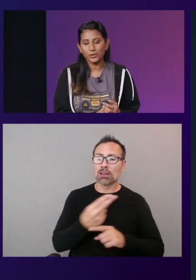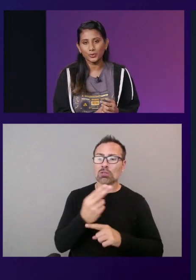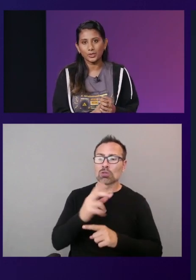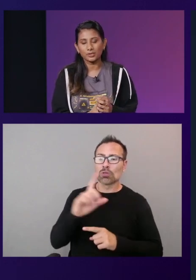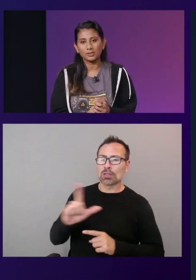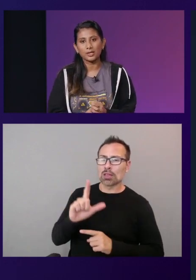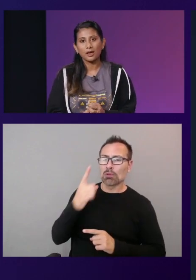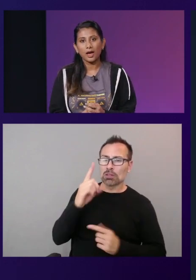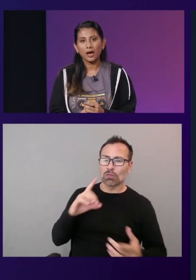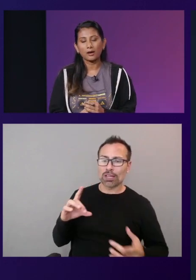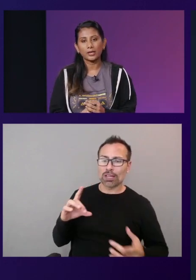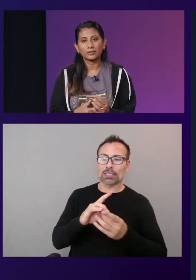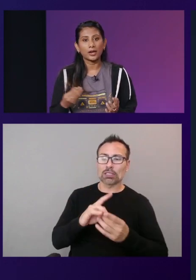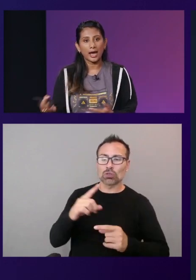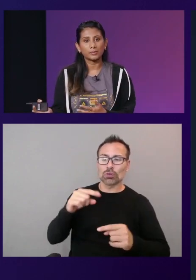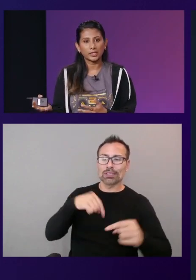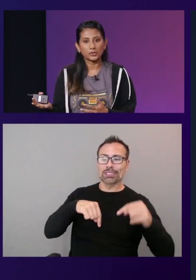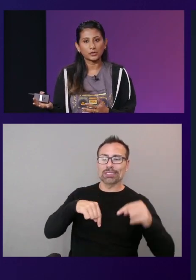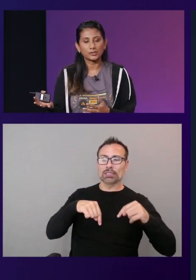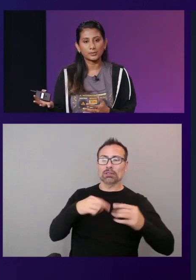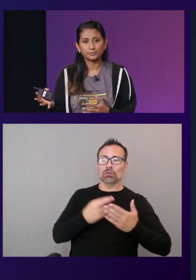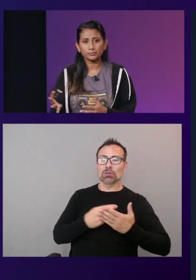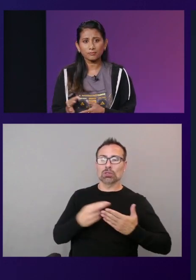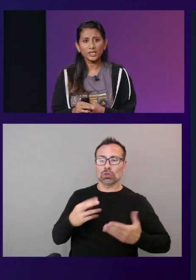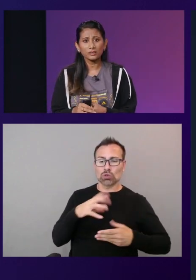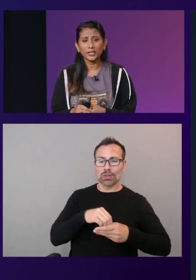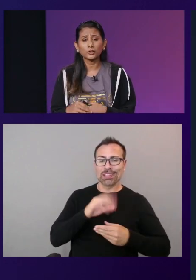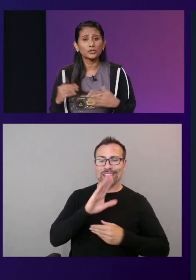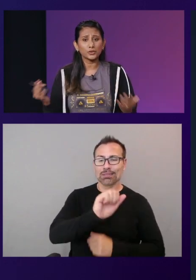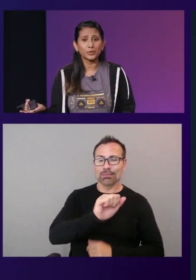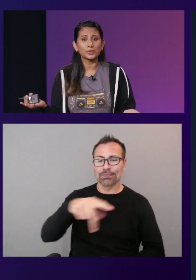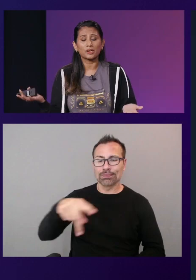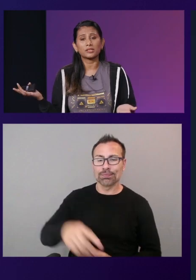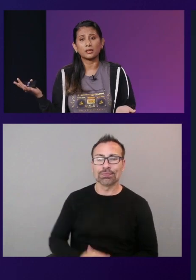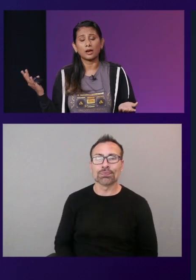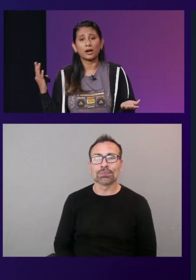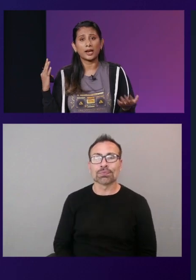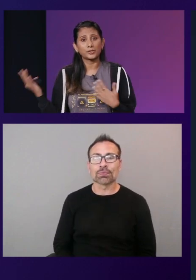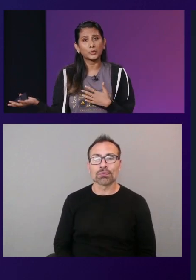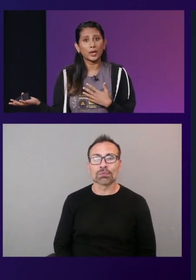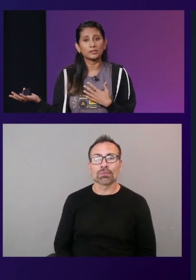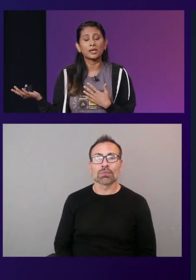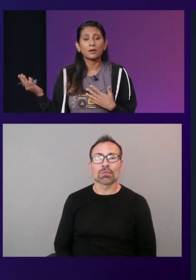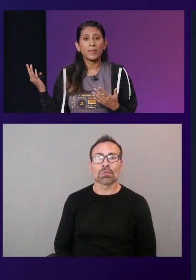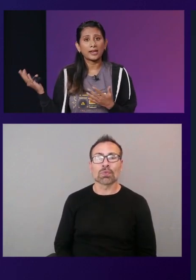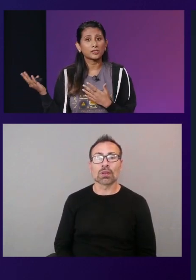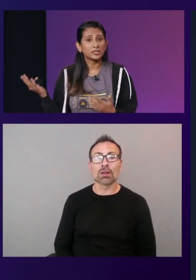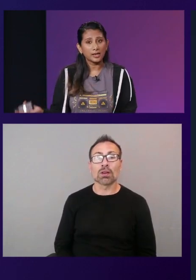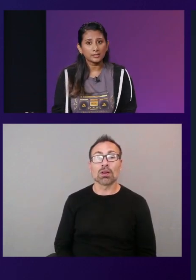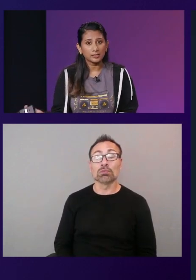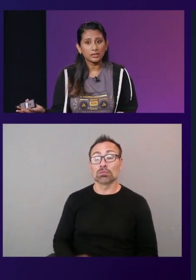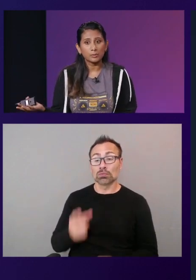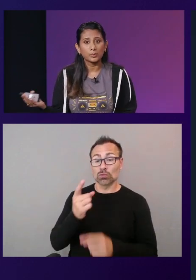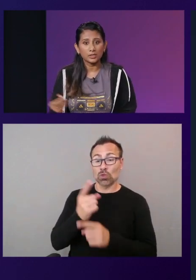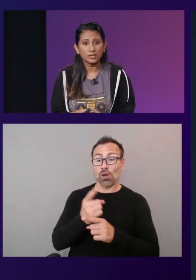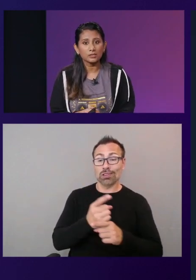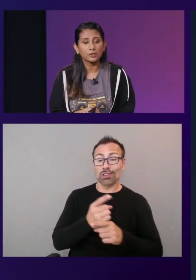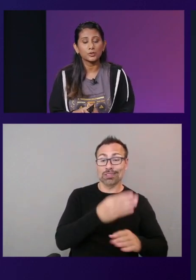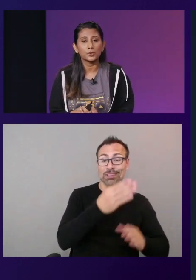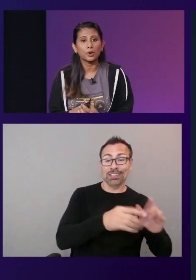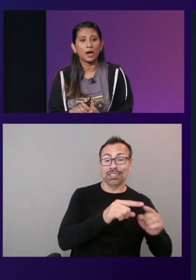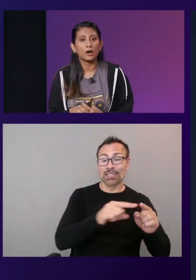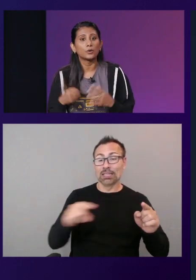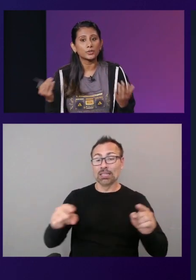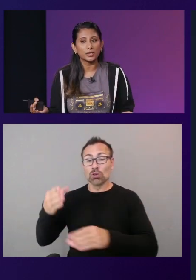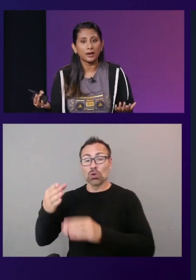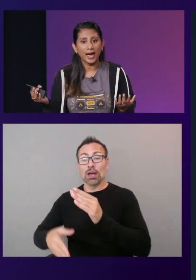backend resources in their applications. They can also use our end-to-end managed CI/CD capabilities